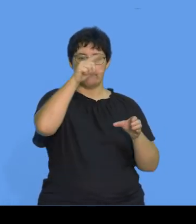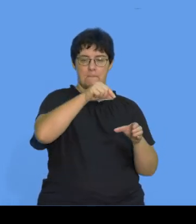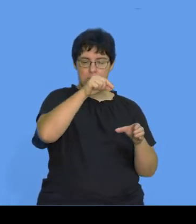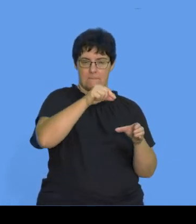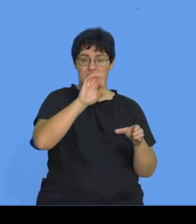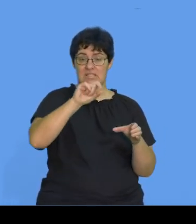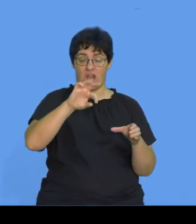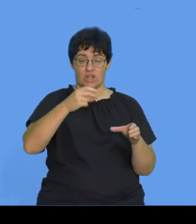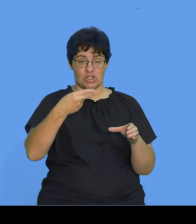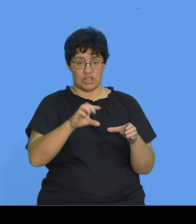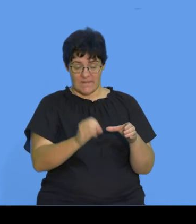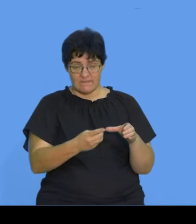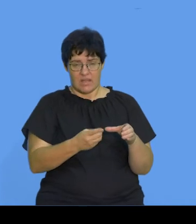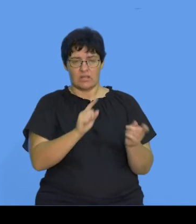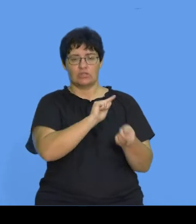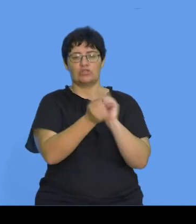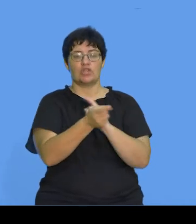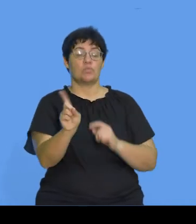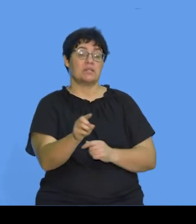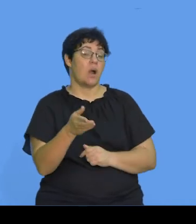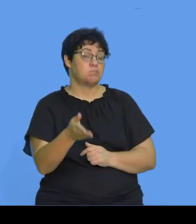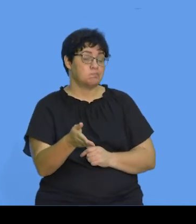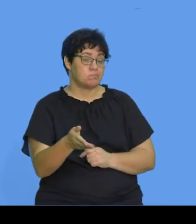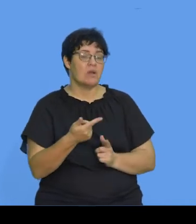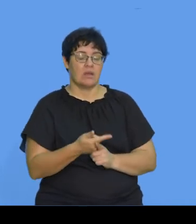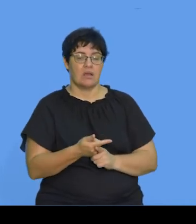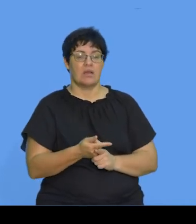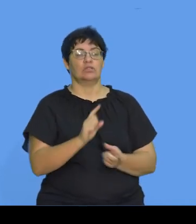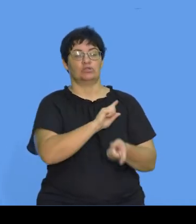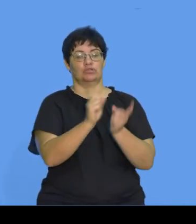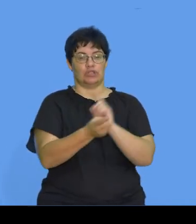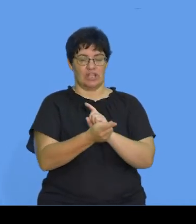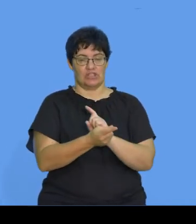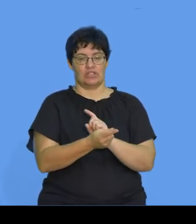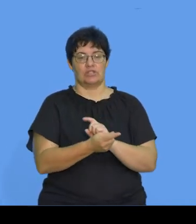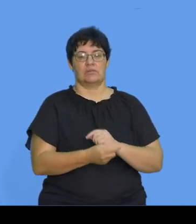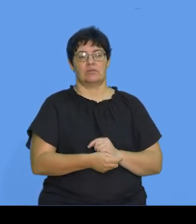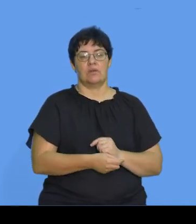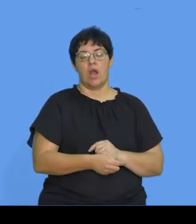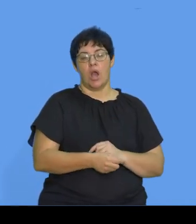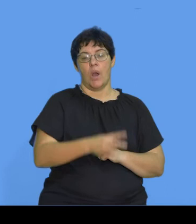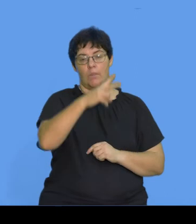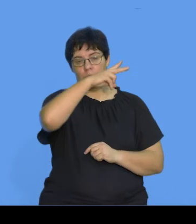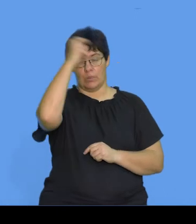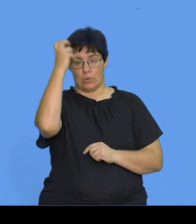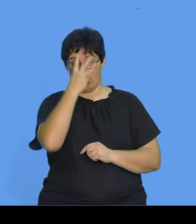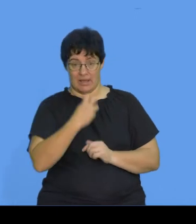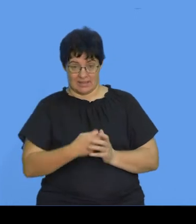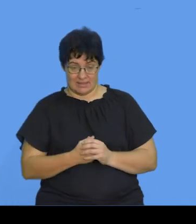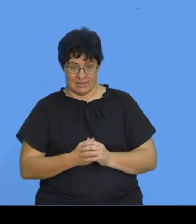was starch present? What color does it change? And we know that it is blue,